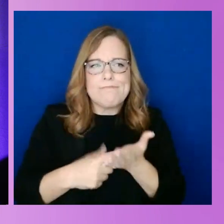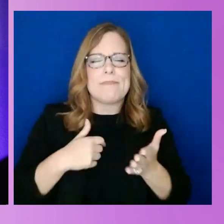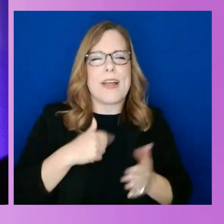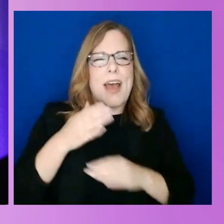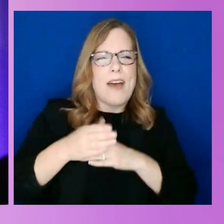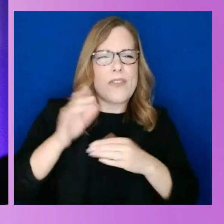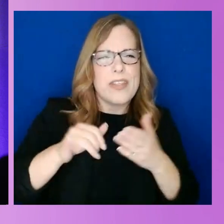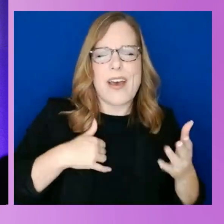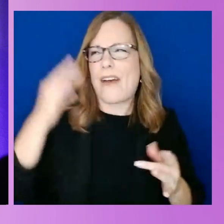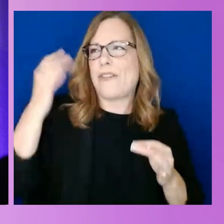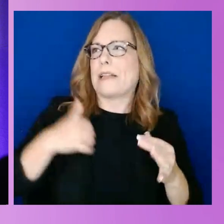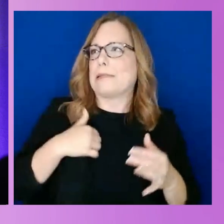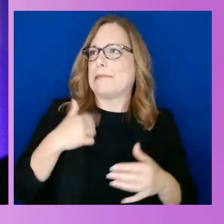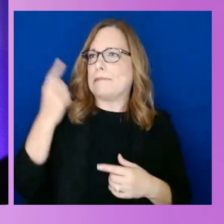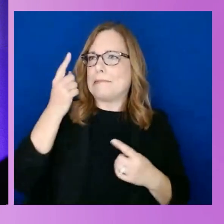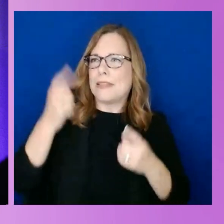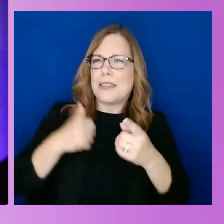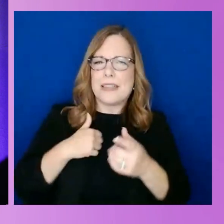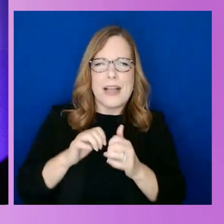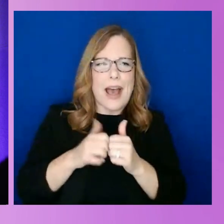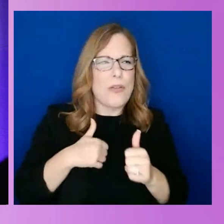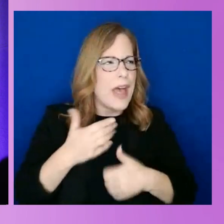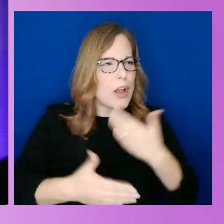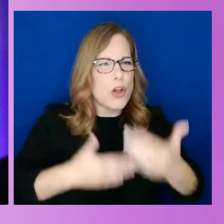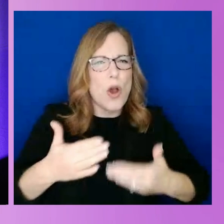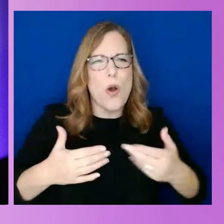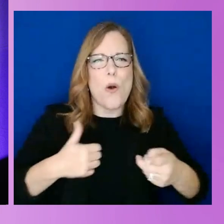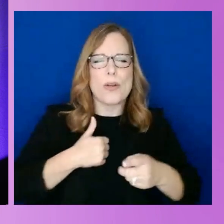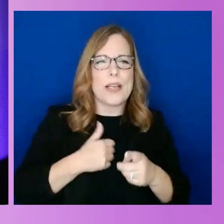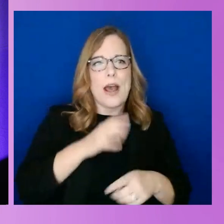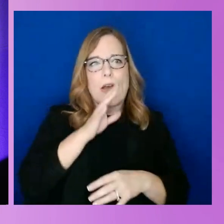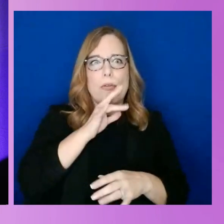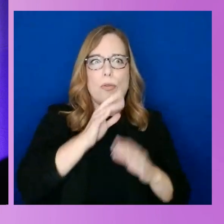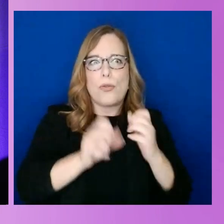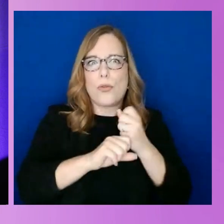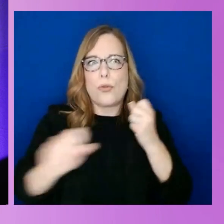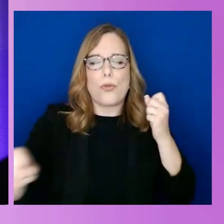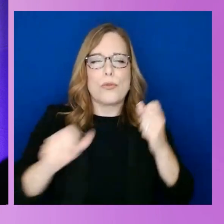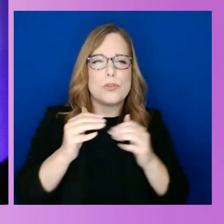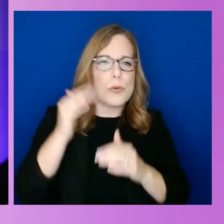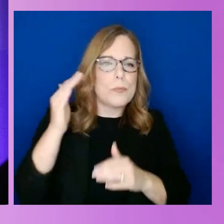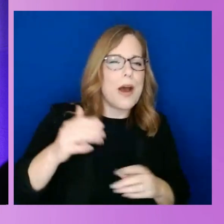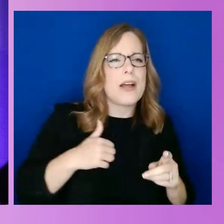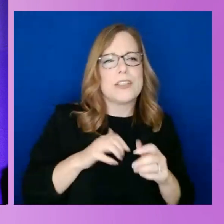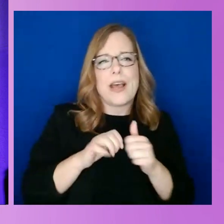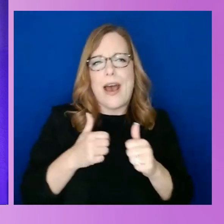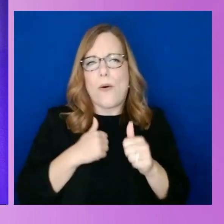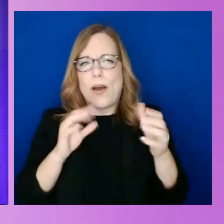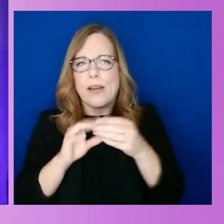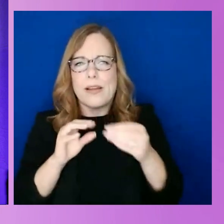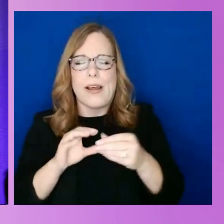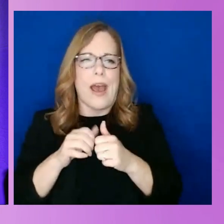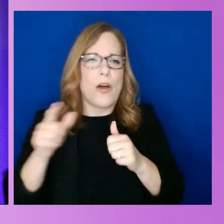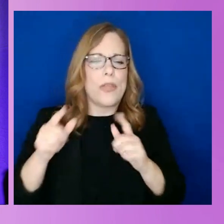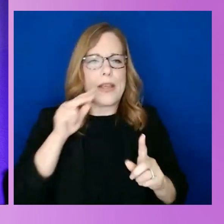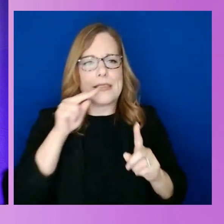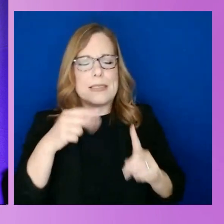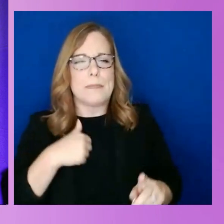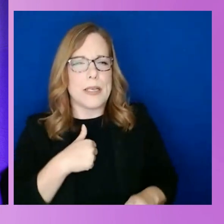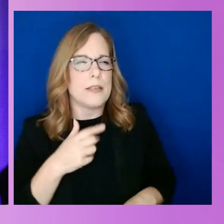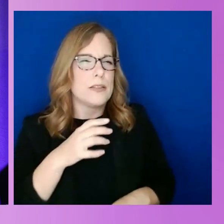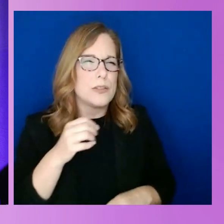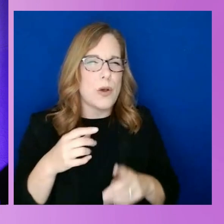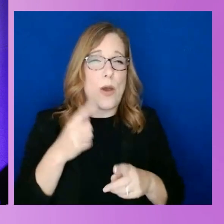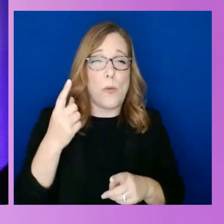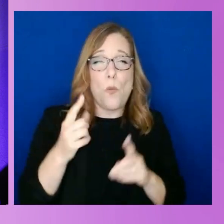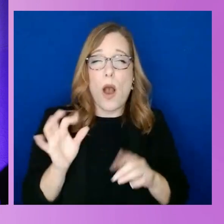I rambled too much, and I was especially concerned about what I believe was a well-meaning bit of constructive criticism from